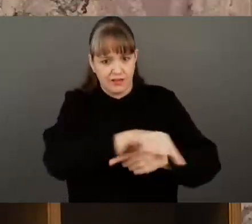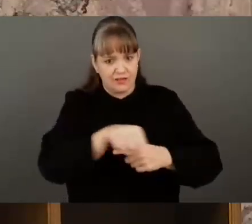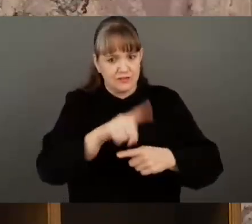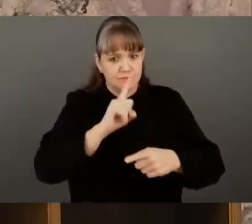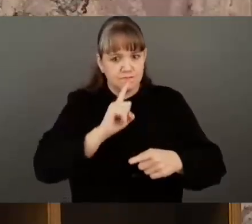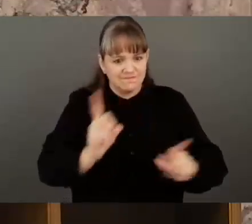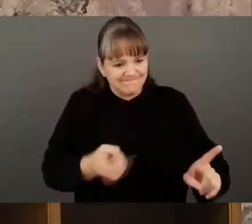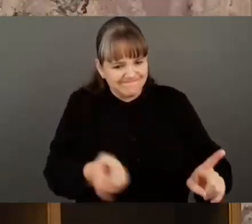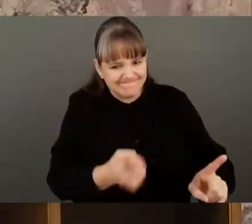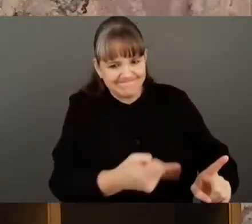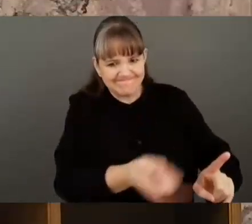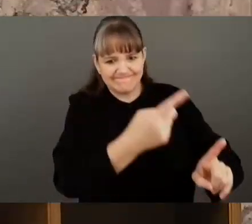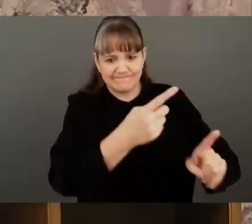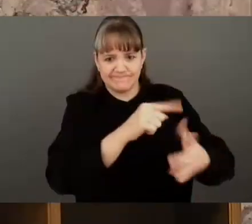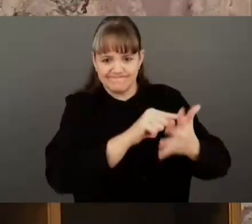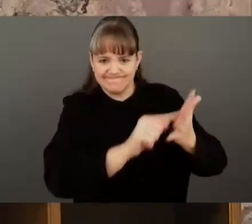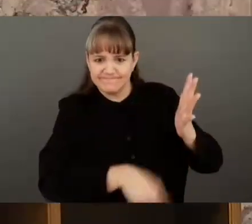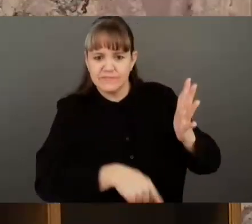safe.